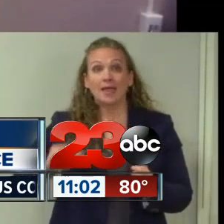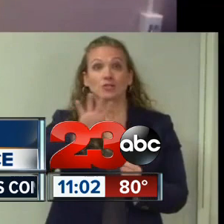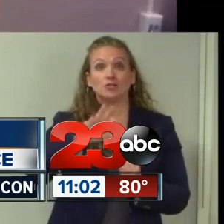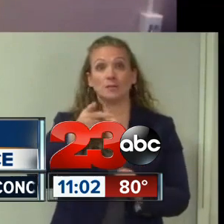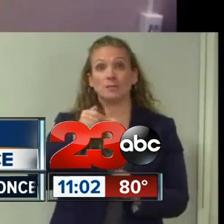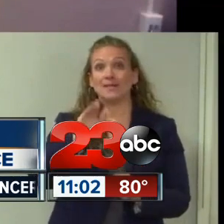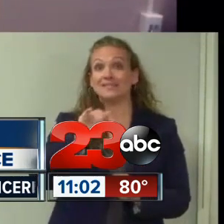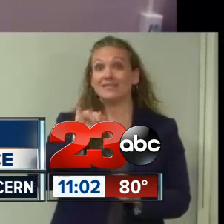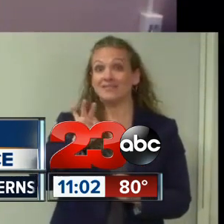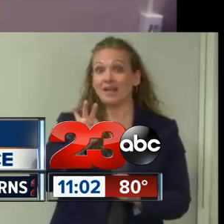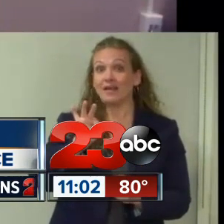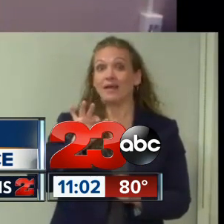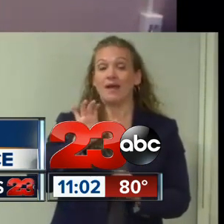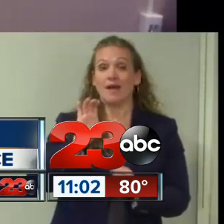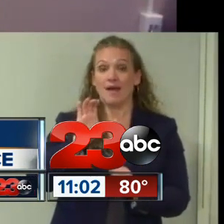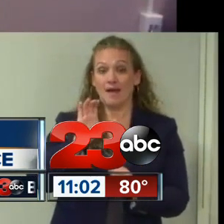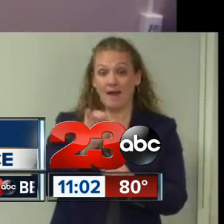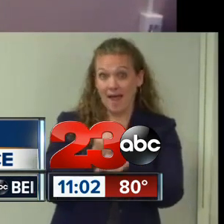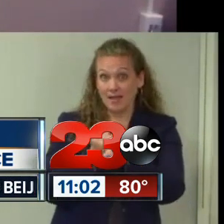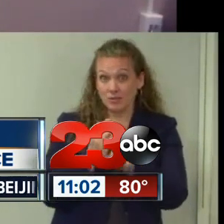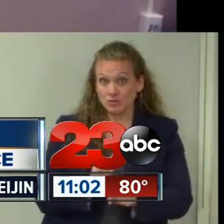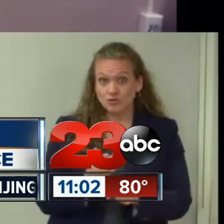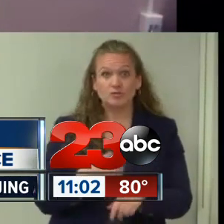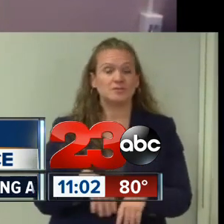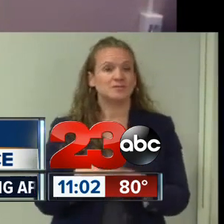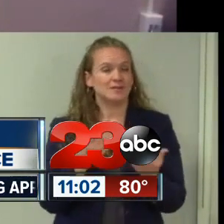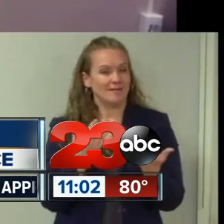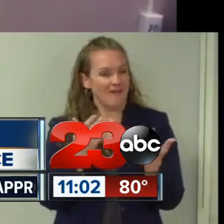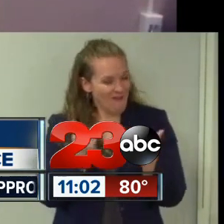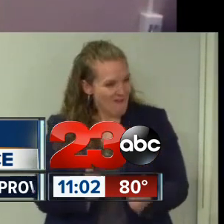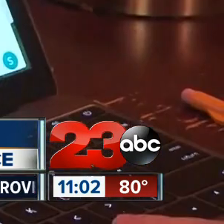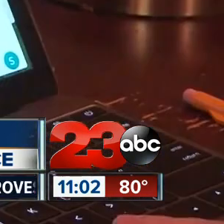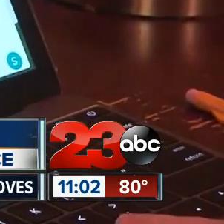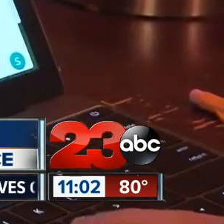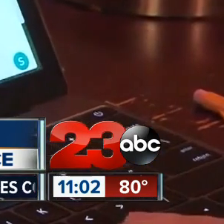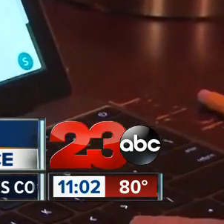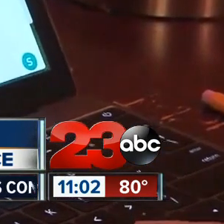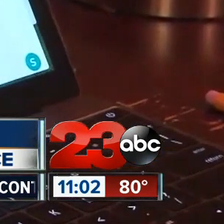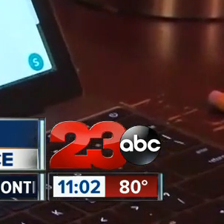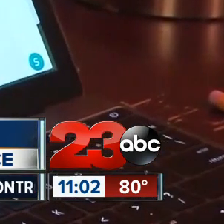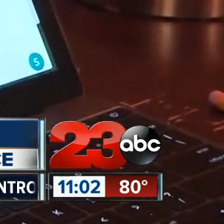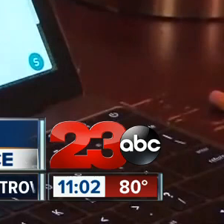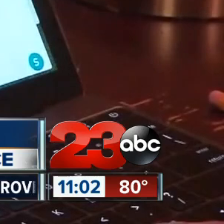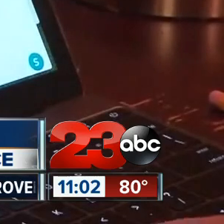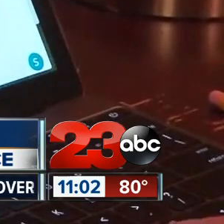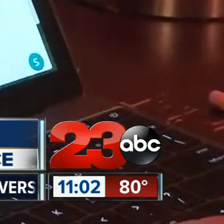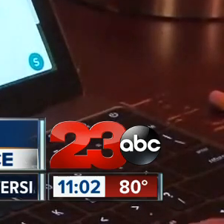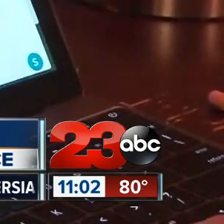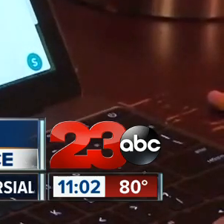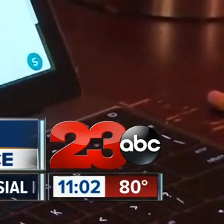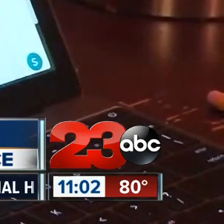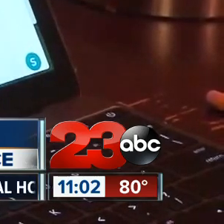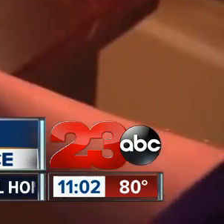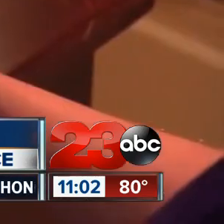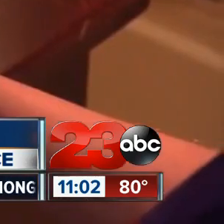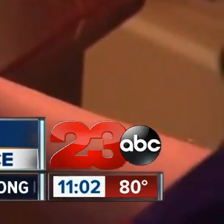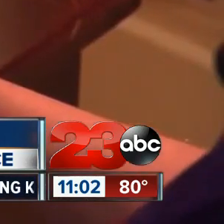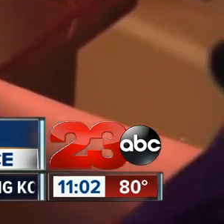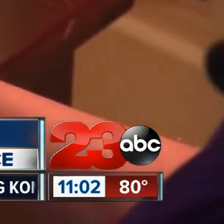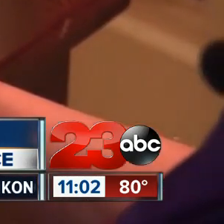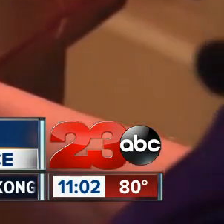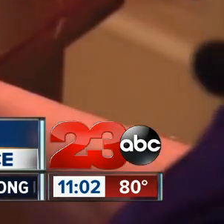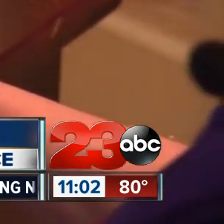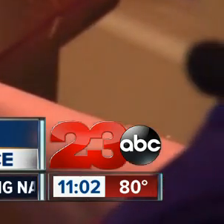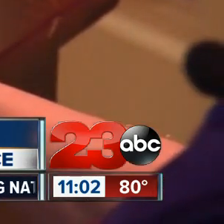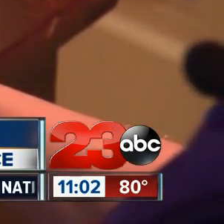on creating so many great things in this state and in this nation. Thurmond also outlined a framework that included